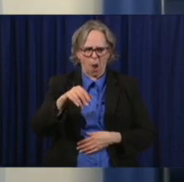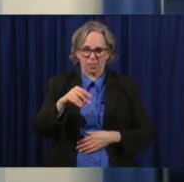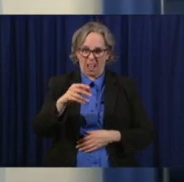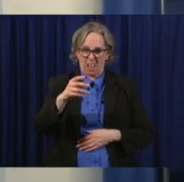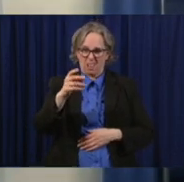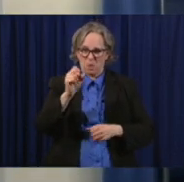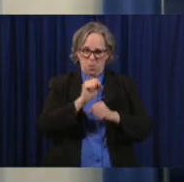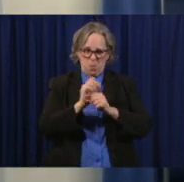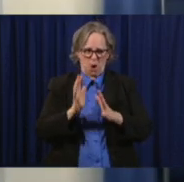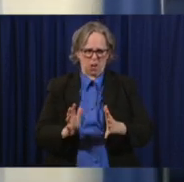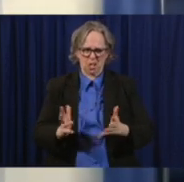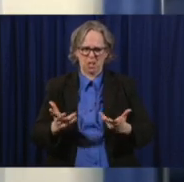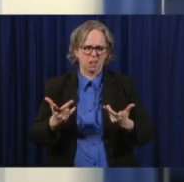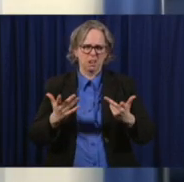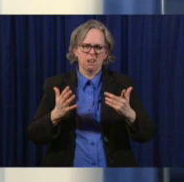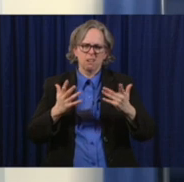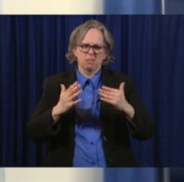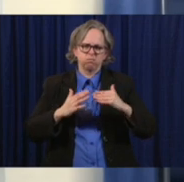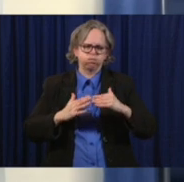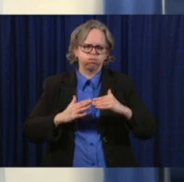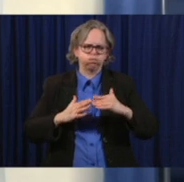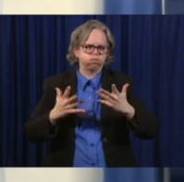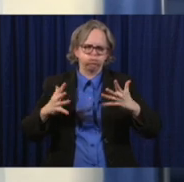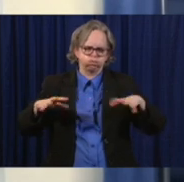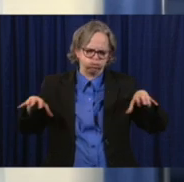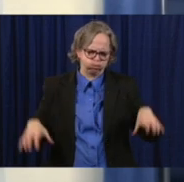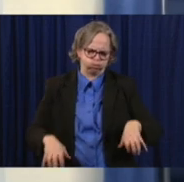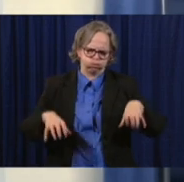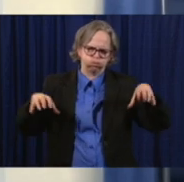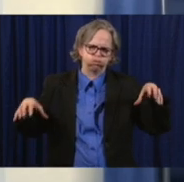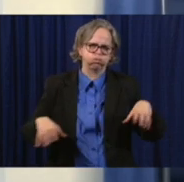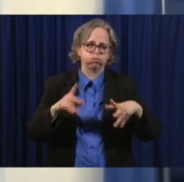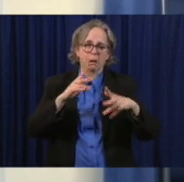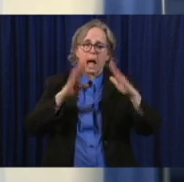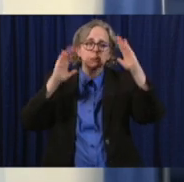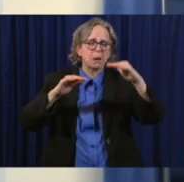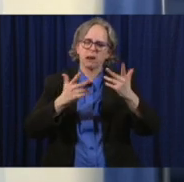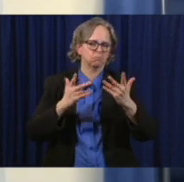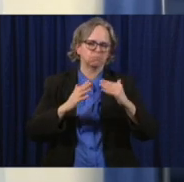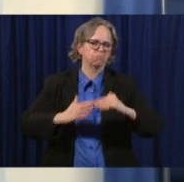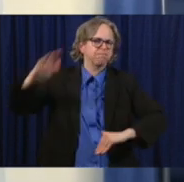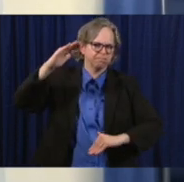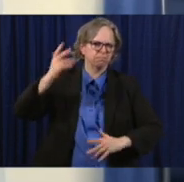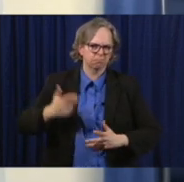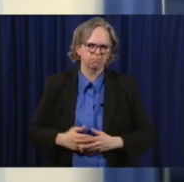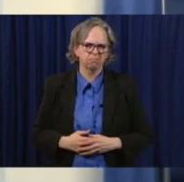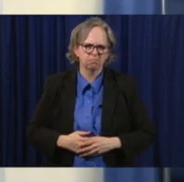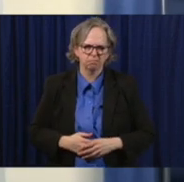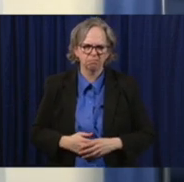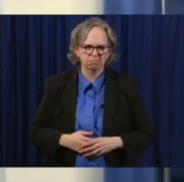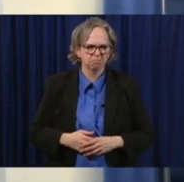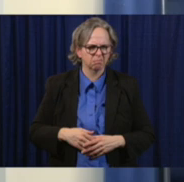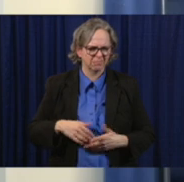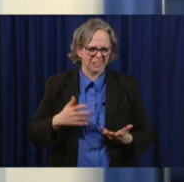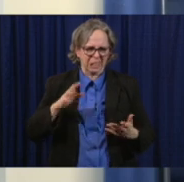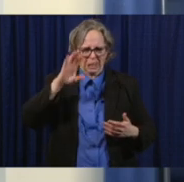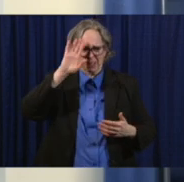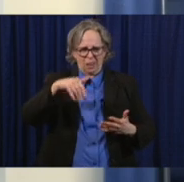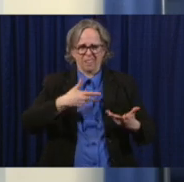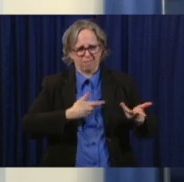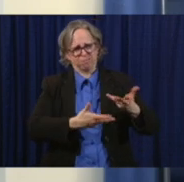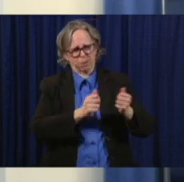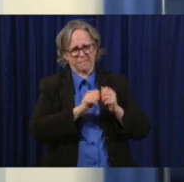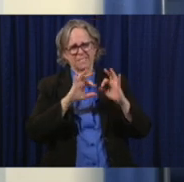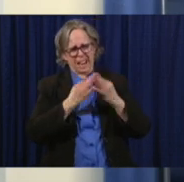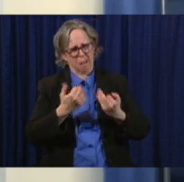and we have family and friends who have gone through some of what you've been discussing. What other ideas, like